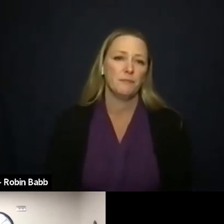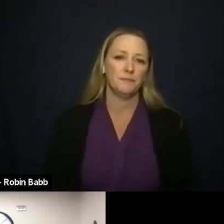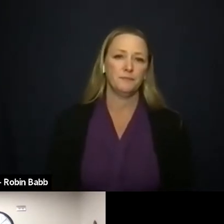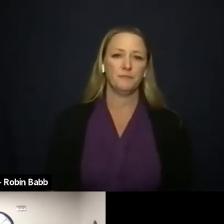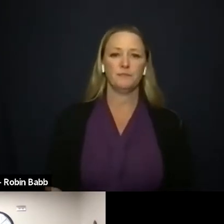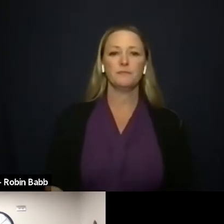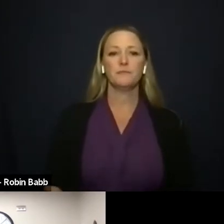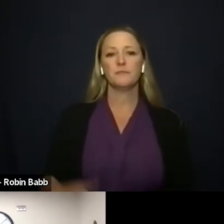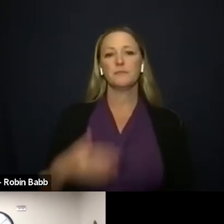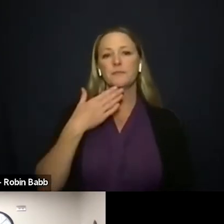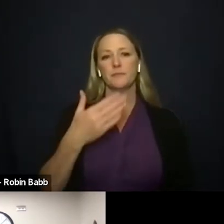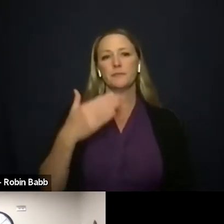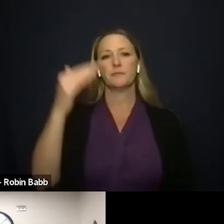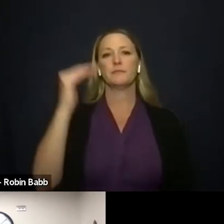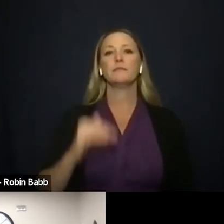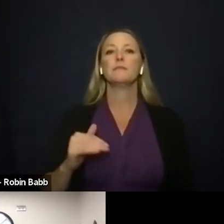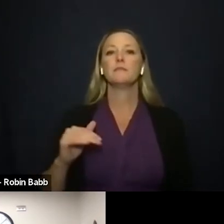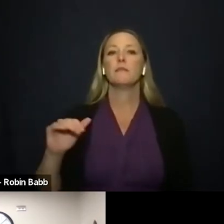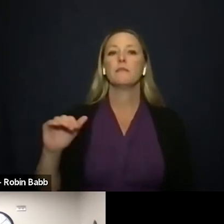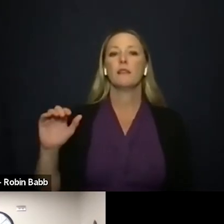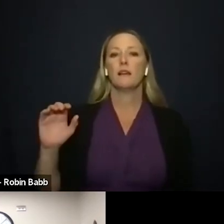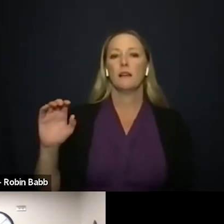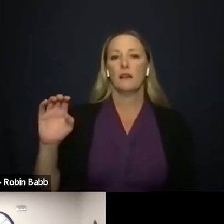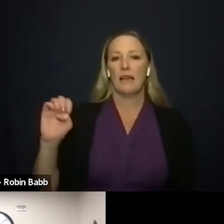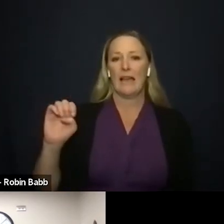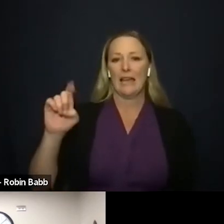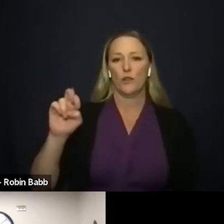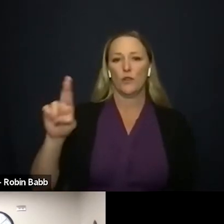thank you next speaker is